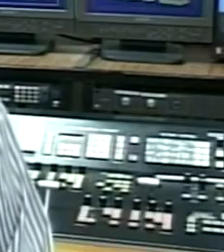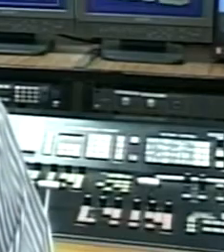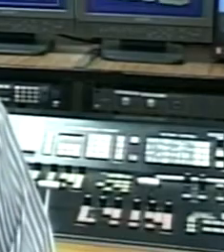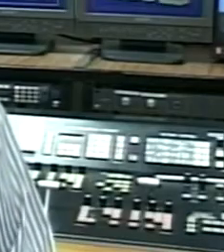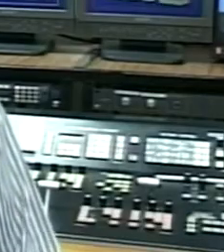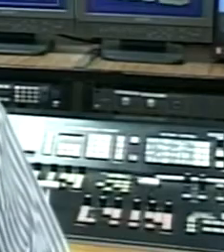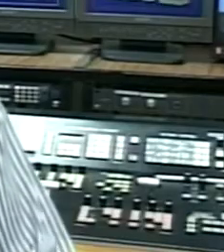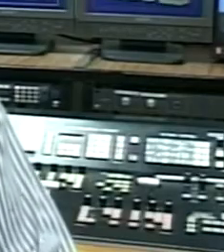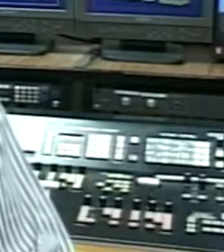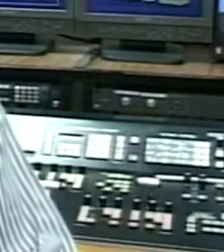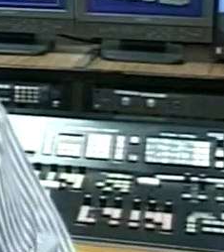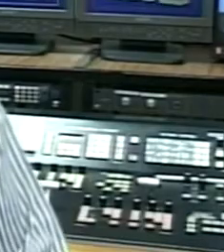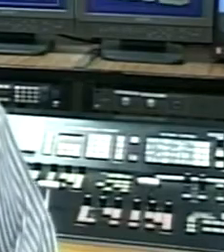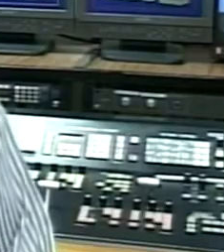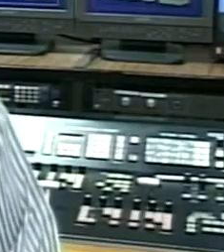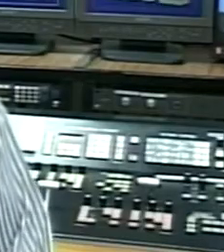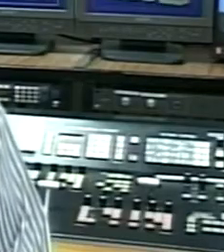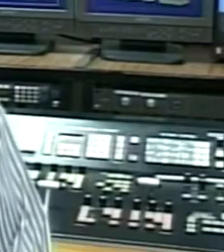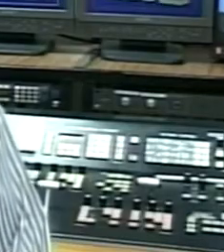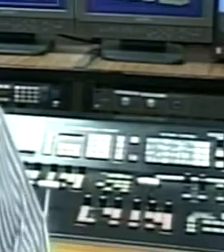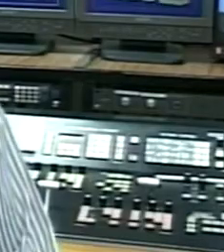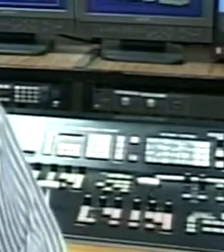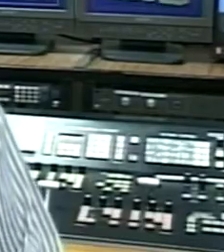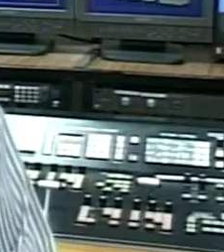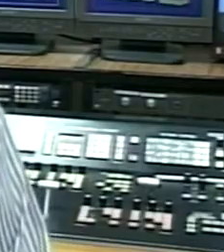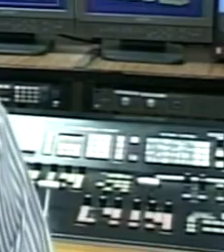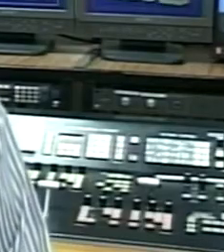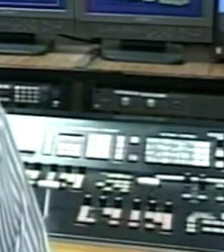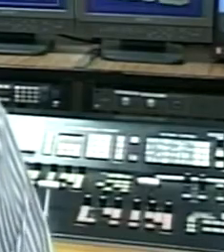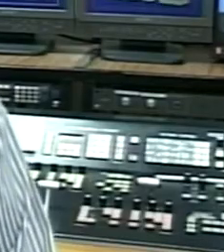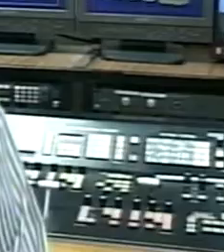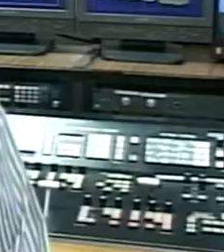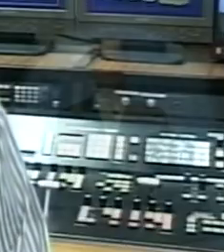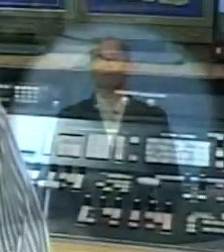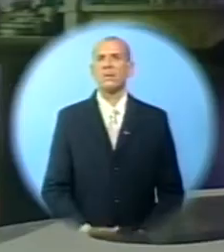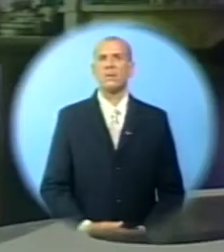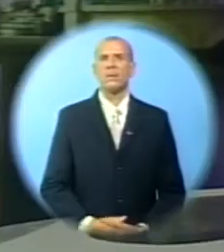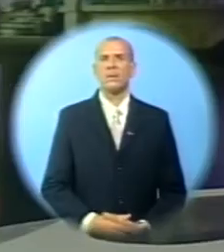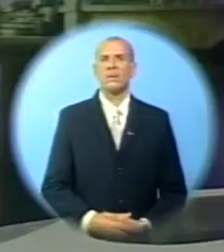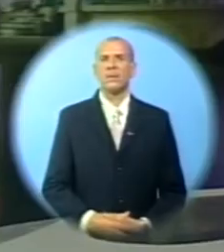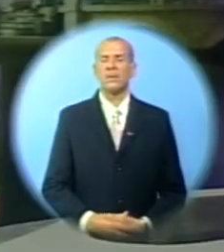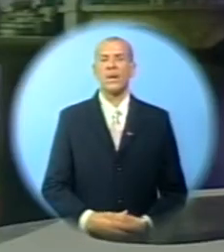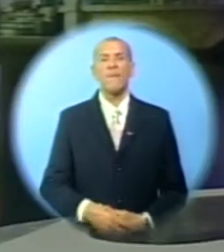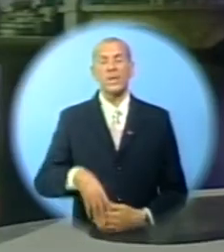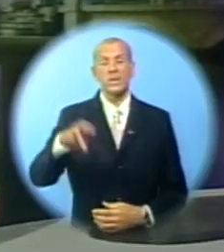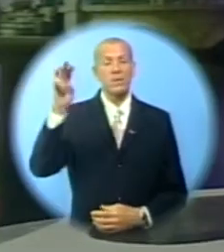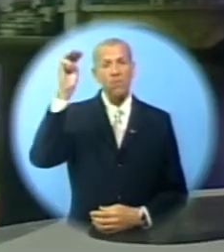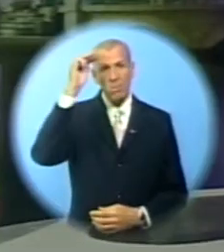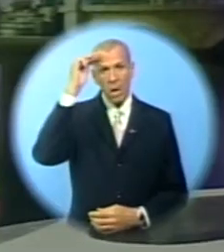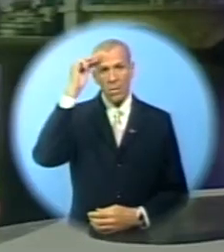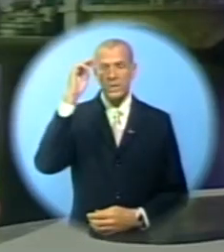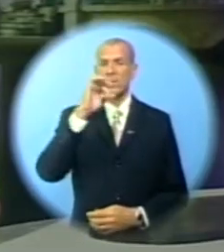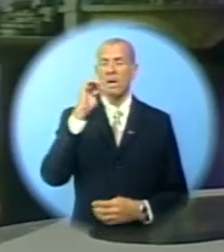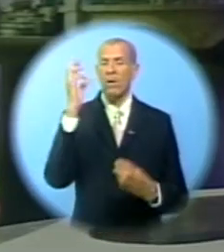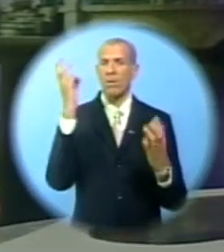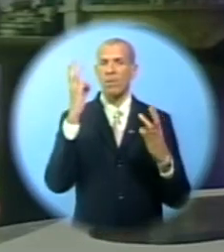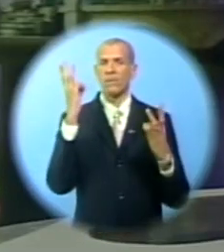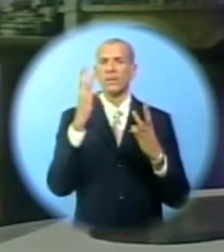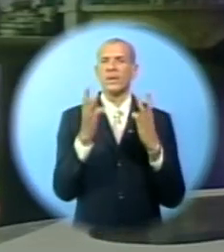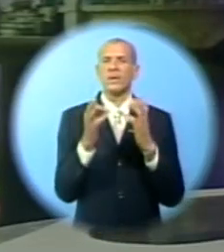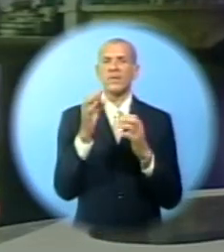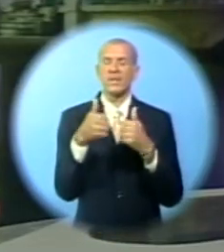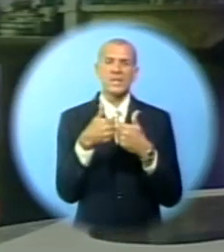so that it can get its own legs. Mr. Morris is not concerned, though, that if there